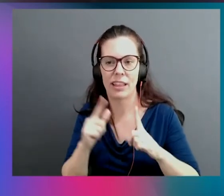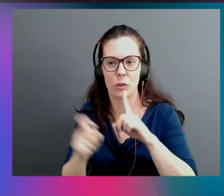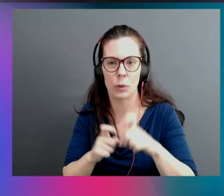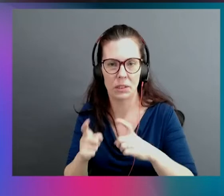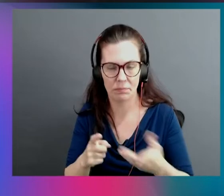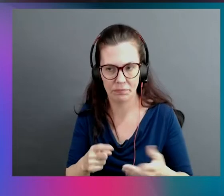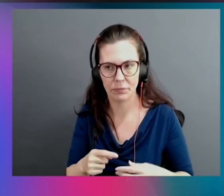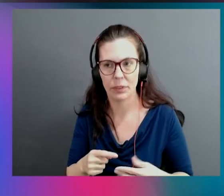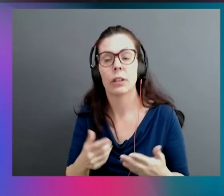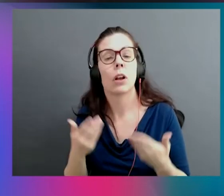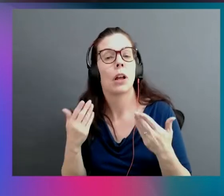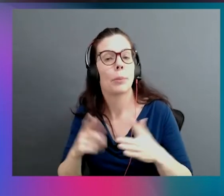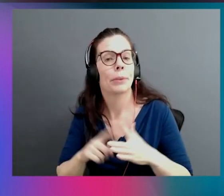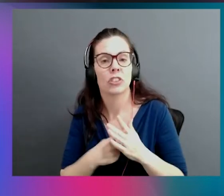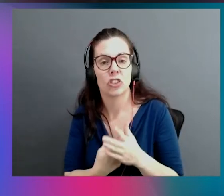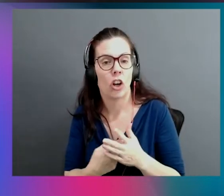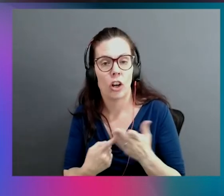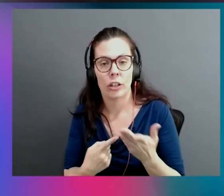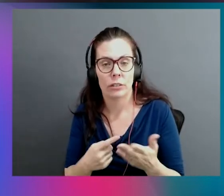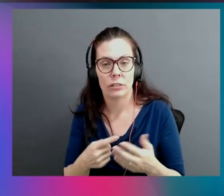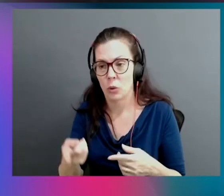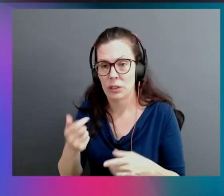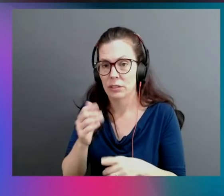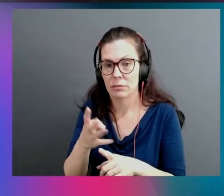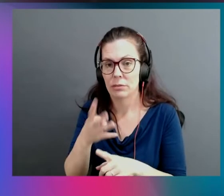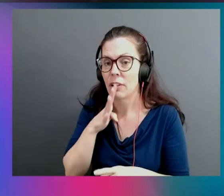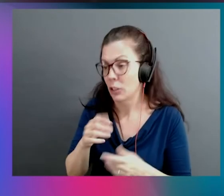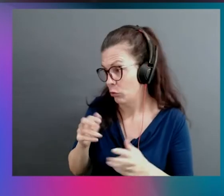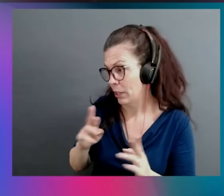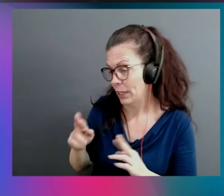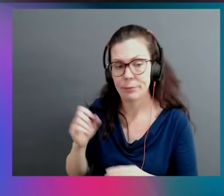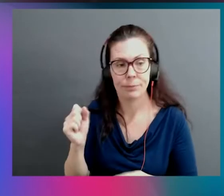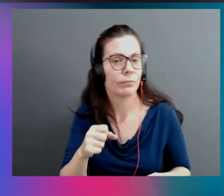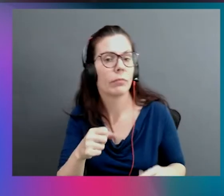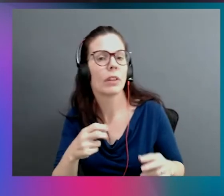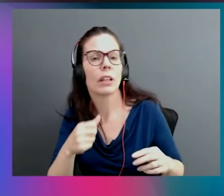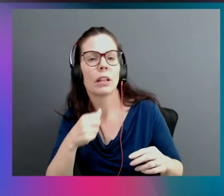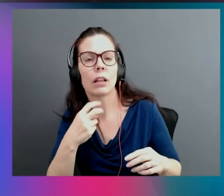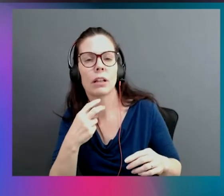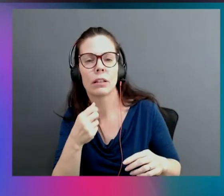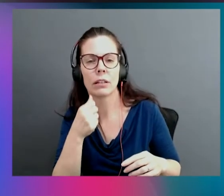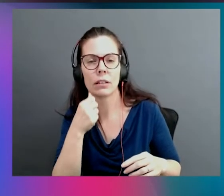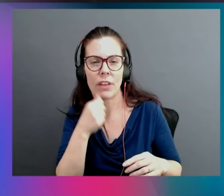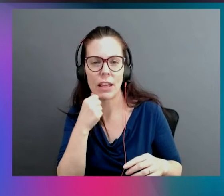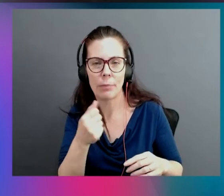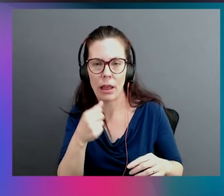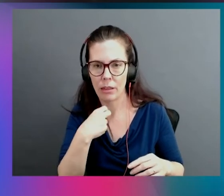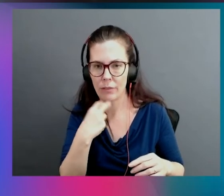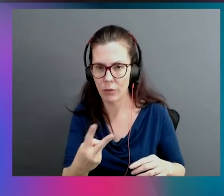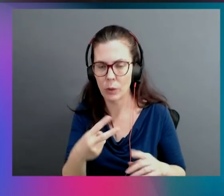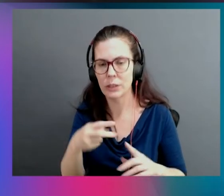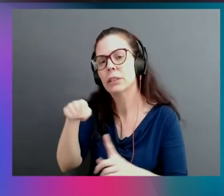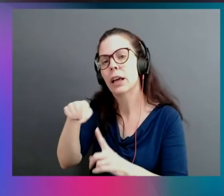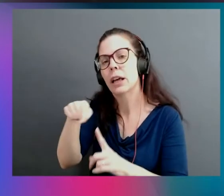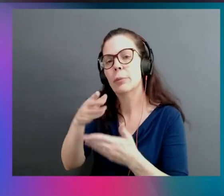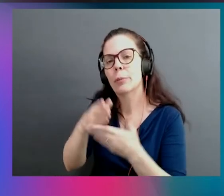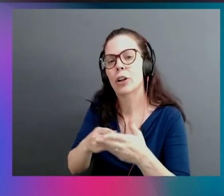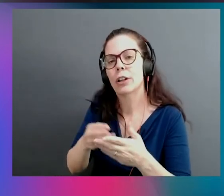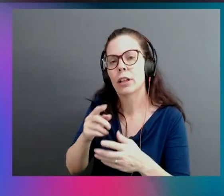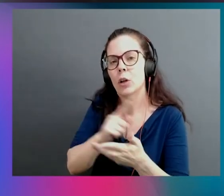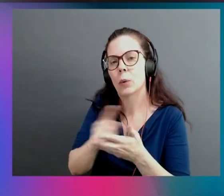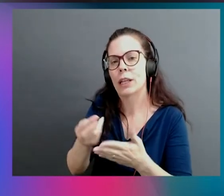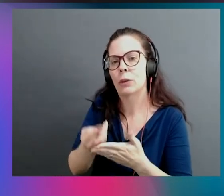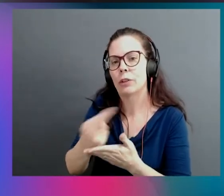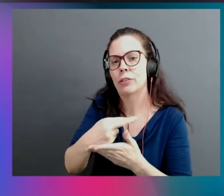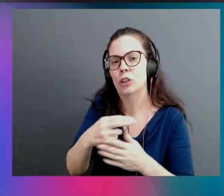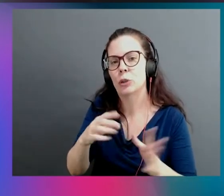going to just start playing it. You ready? Yep. This post is part of our Week in Review series. Check back each week for a quick roundup of